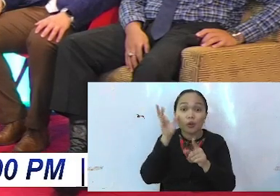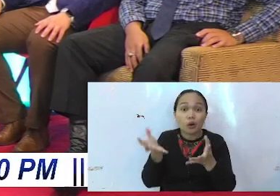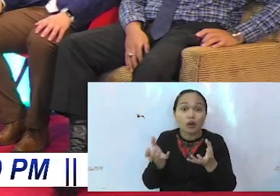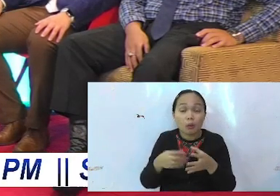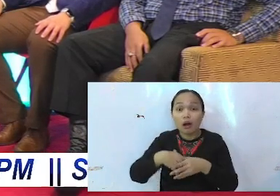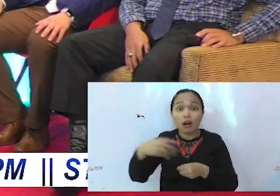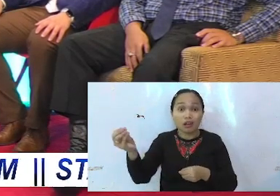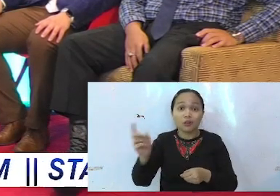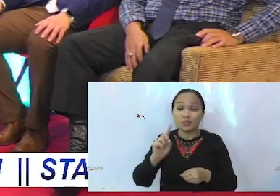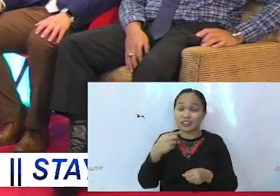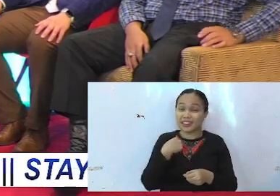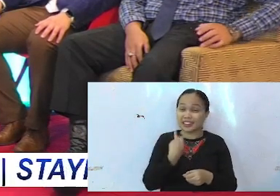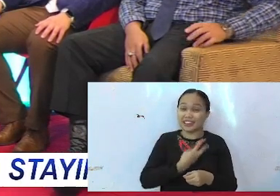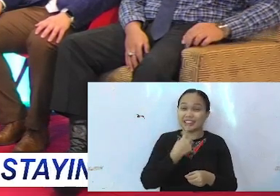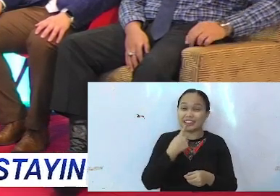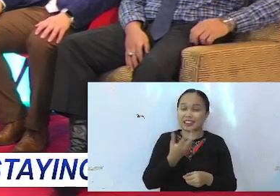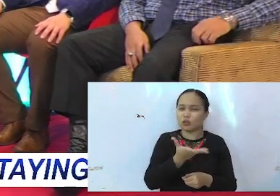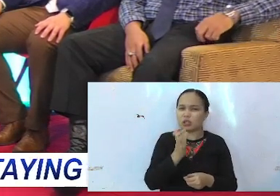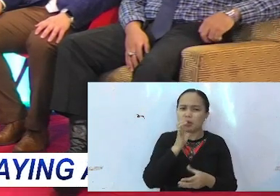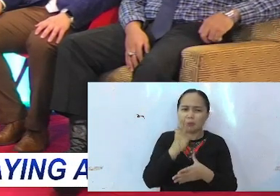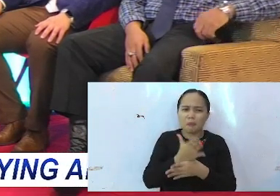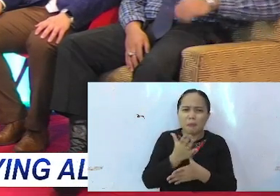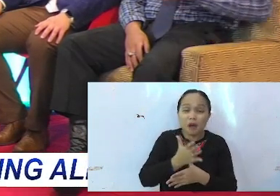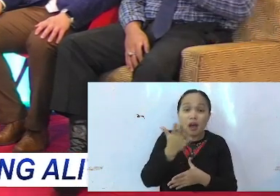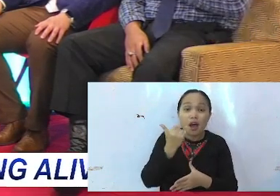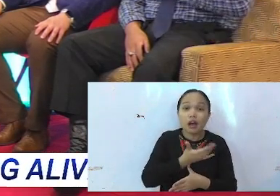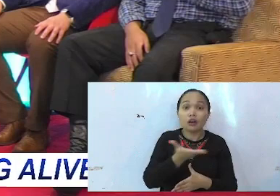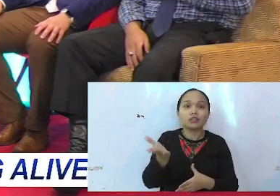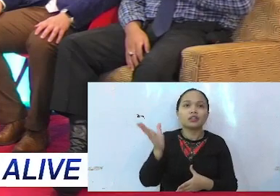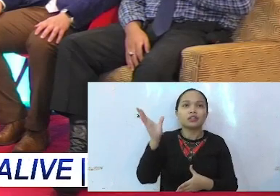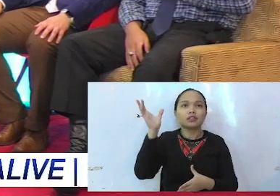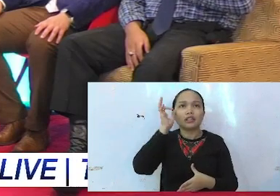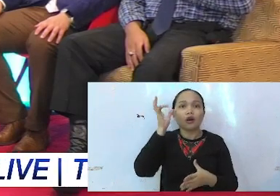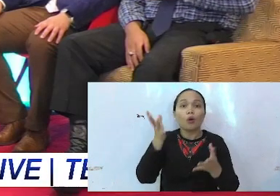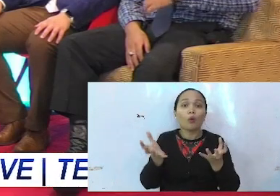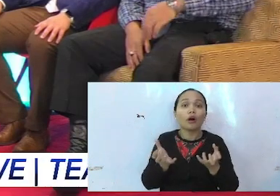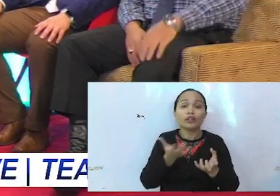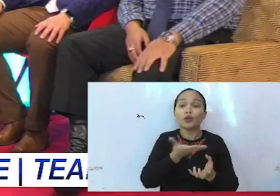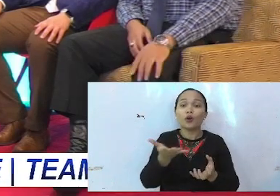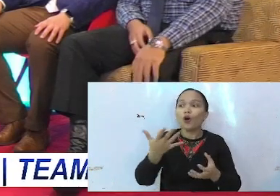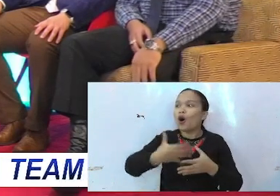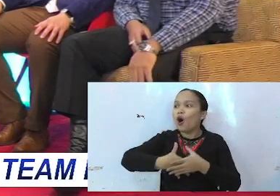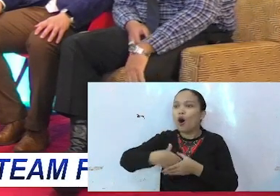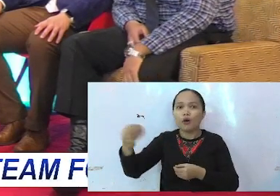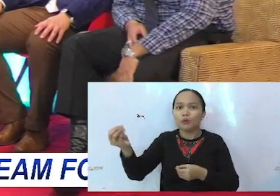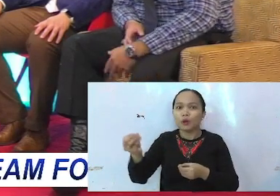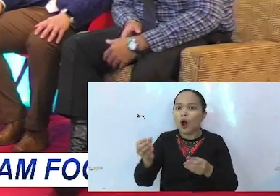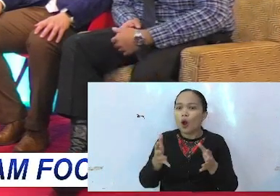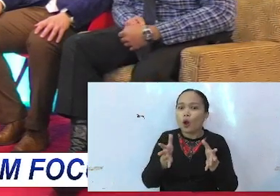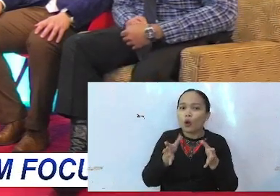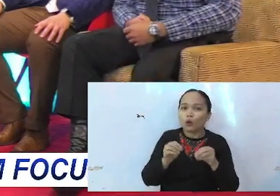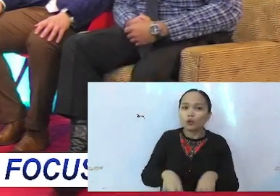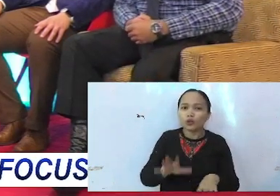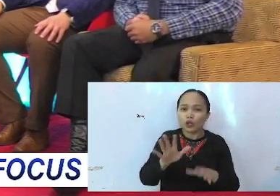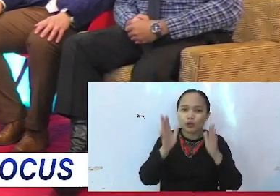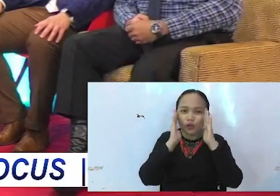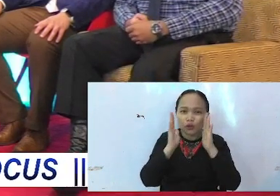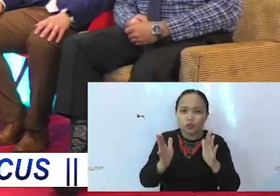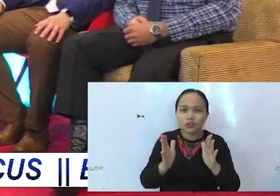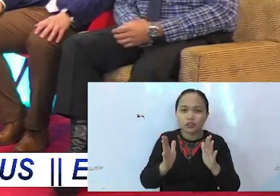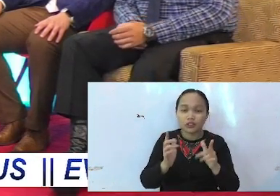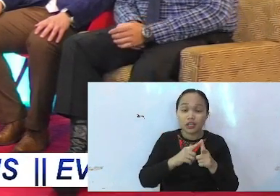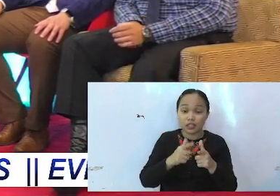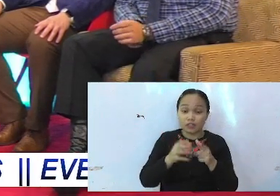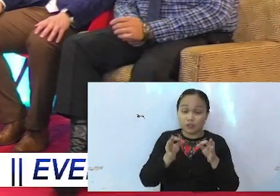be distracted because Satan doesn't want you distracted. He wants you off track. And if he can get you distracted, then he can get you